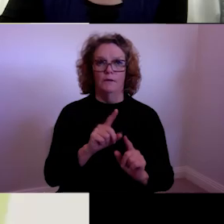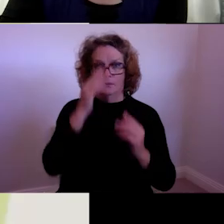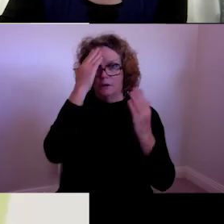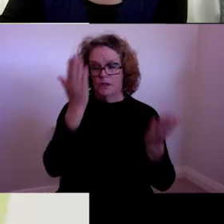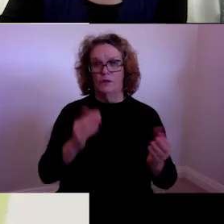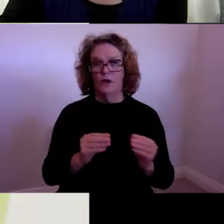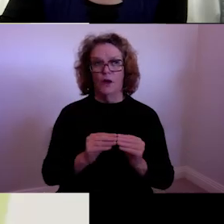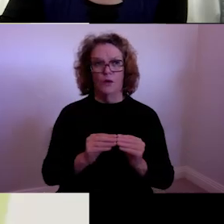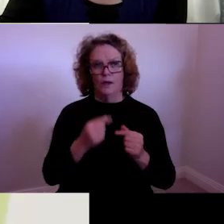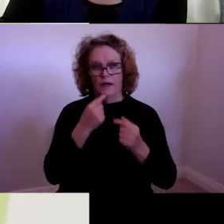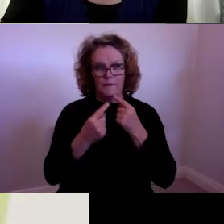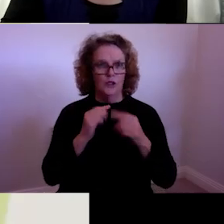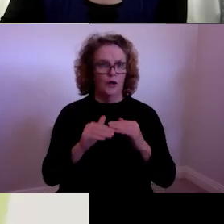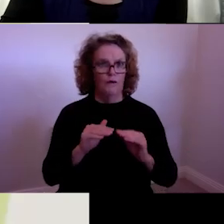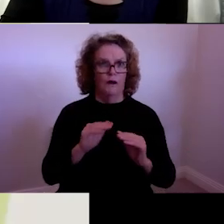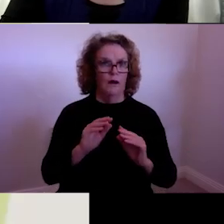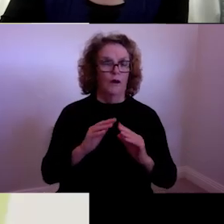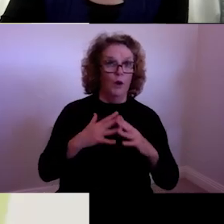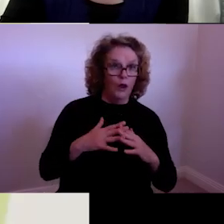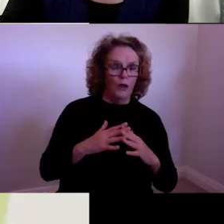how effective it is at the moment in Australia.